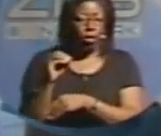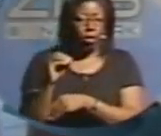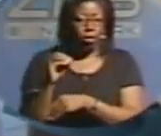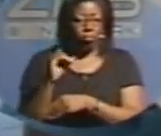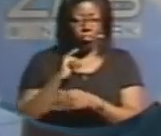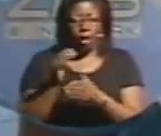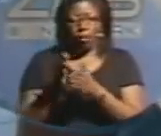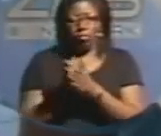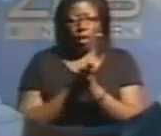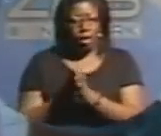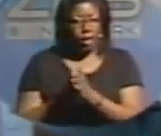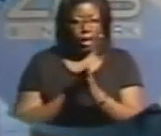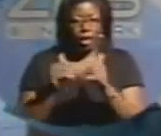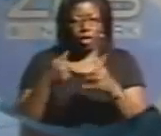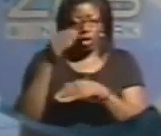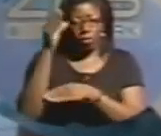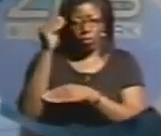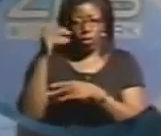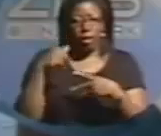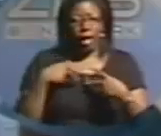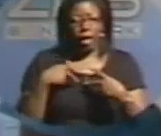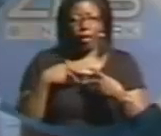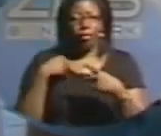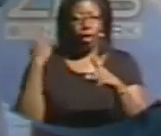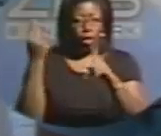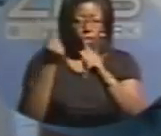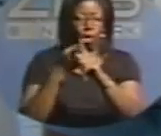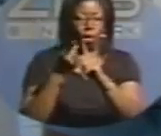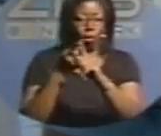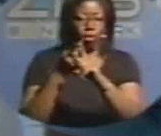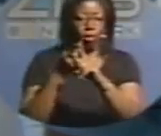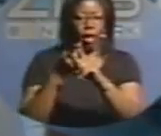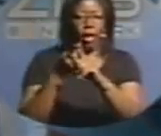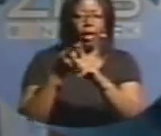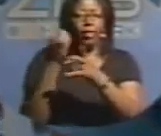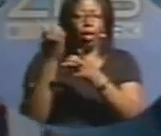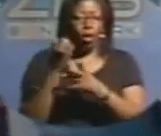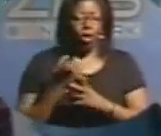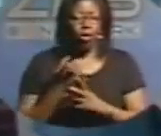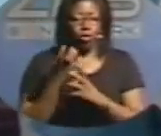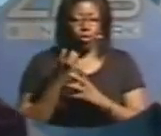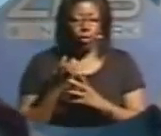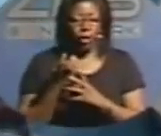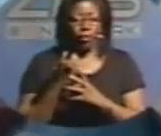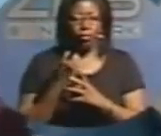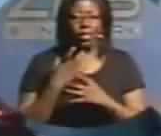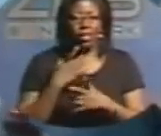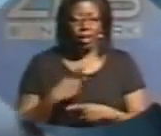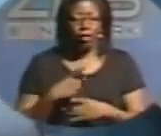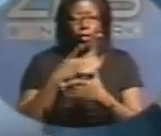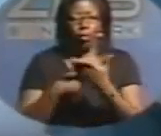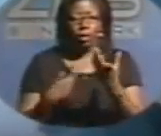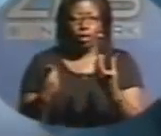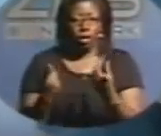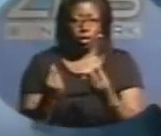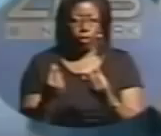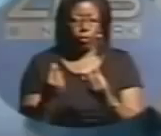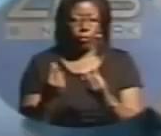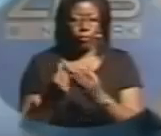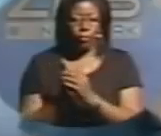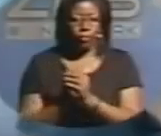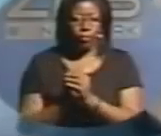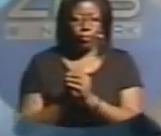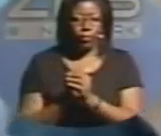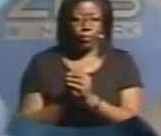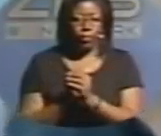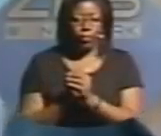I'm excited. The young guys have got a mission, and they're very hungry. They're passionate about what they do. And, you know, I look